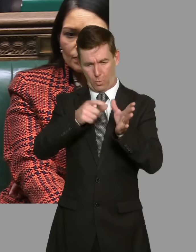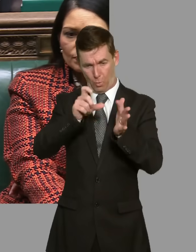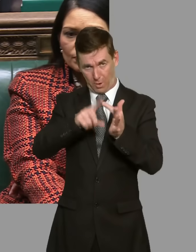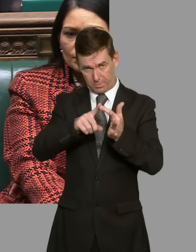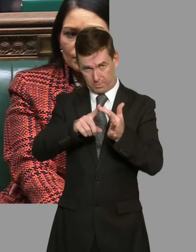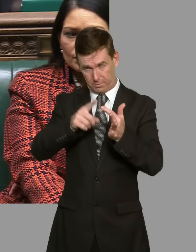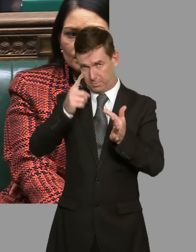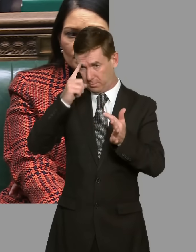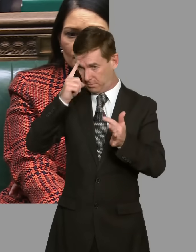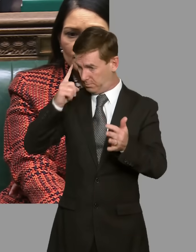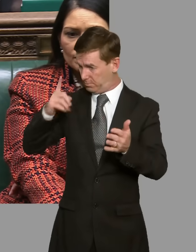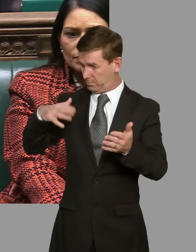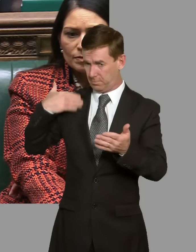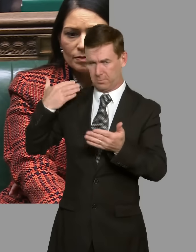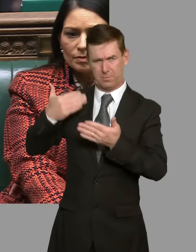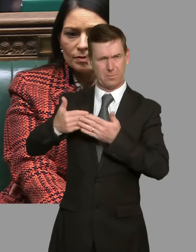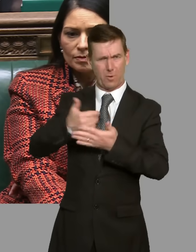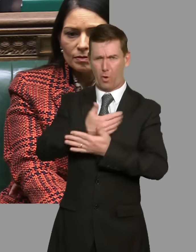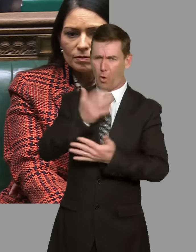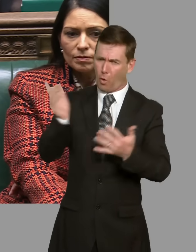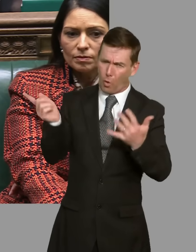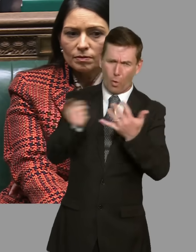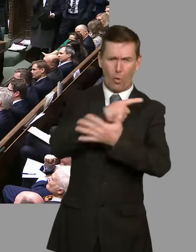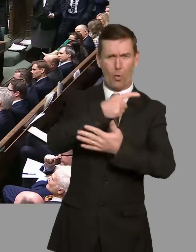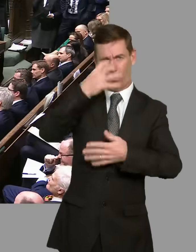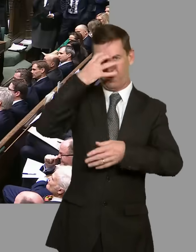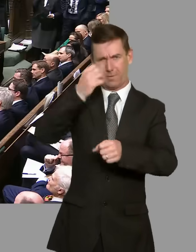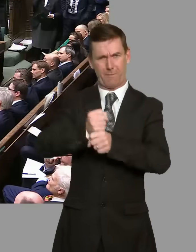3%, the last time,